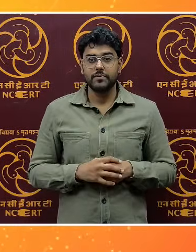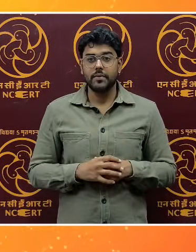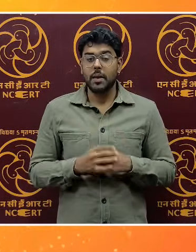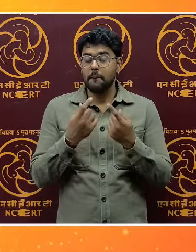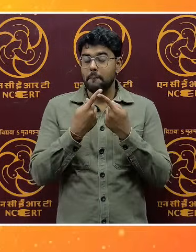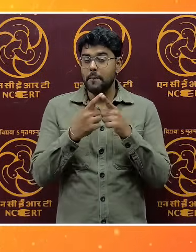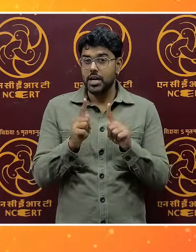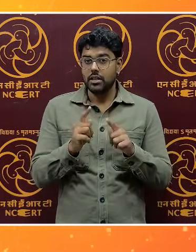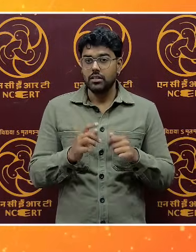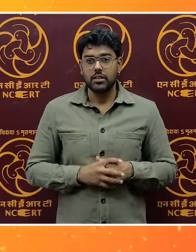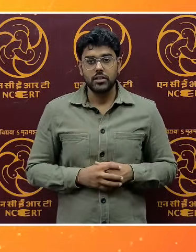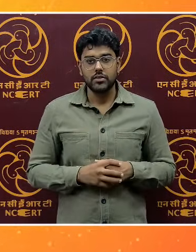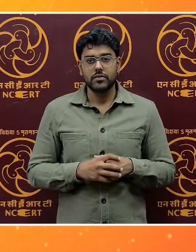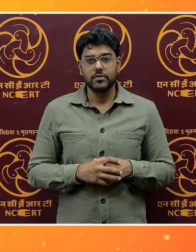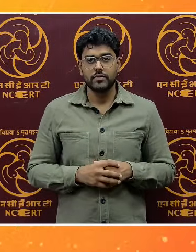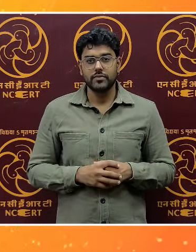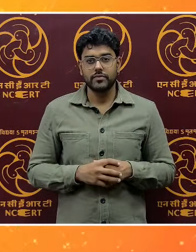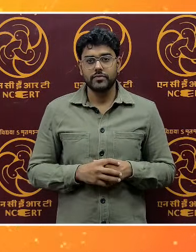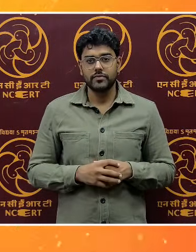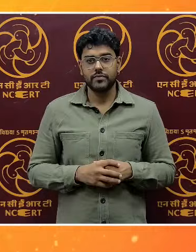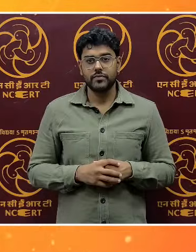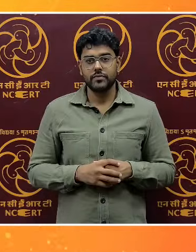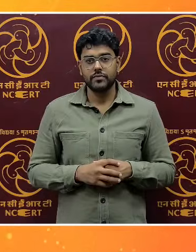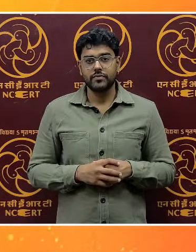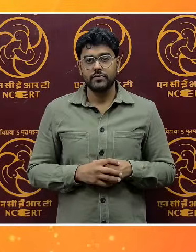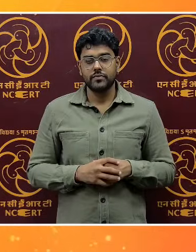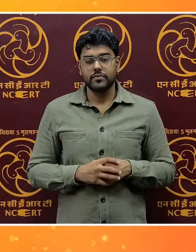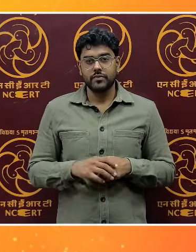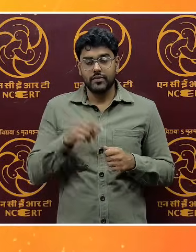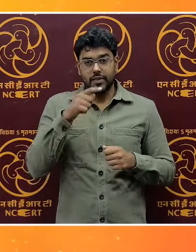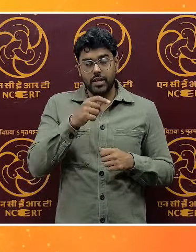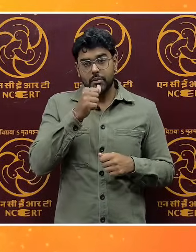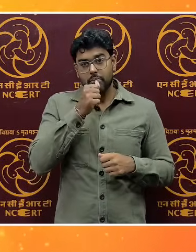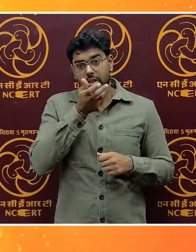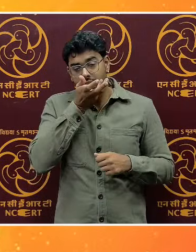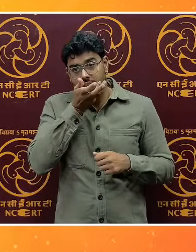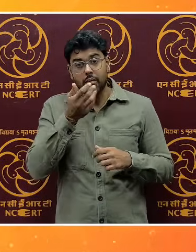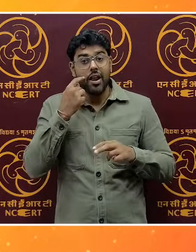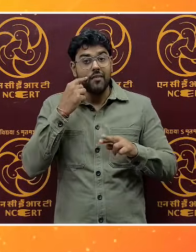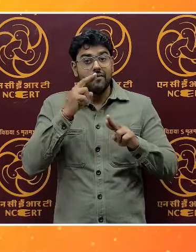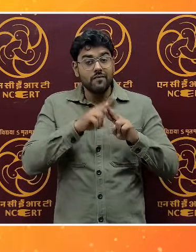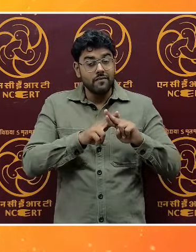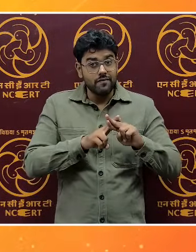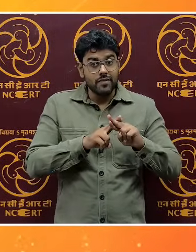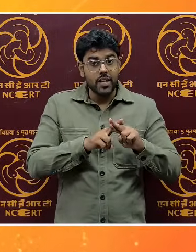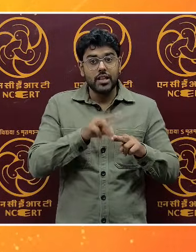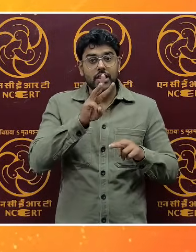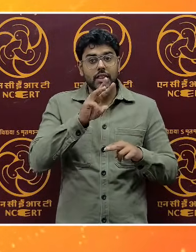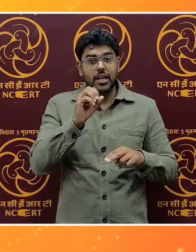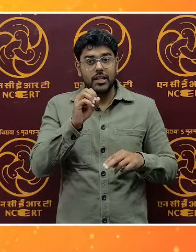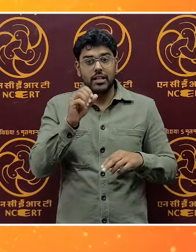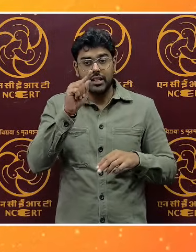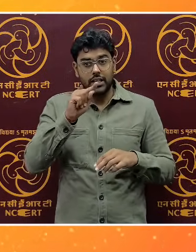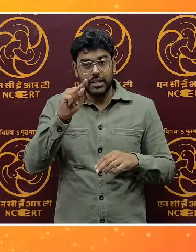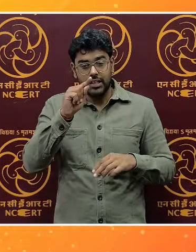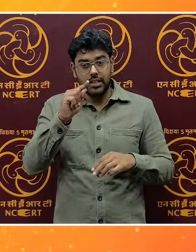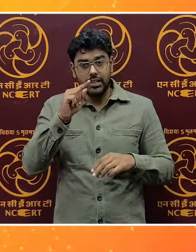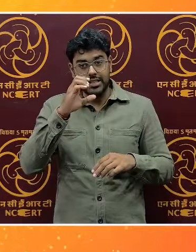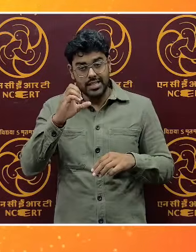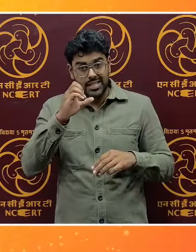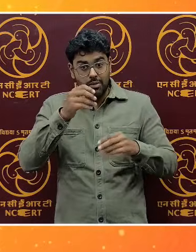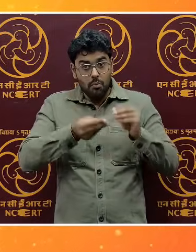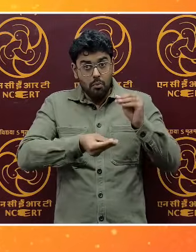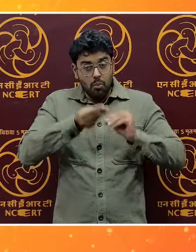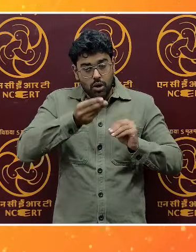but they are liquid at the temperature around 30 degrees Celsius. So